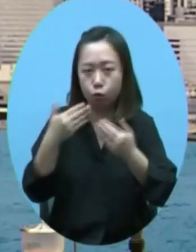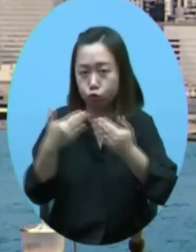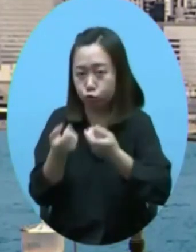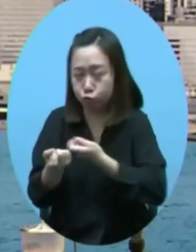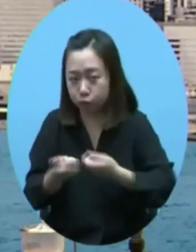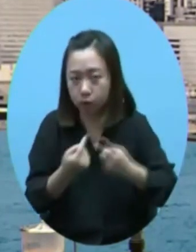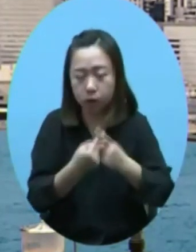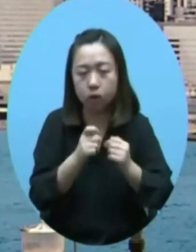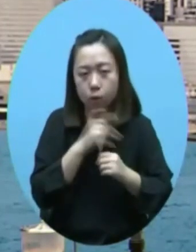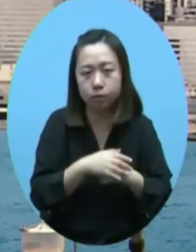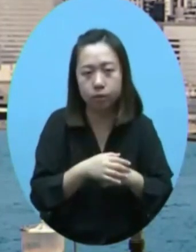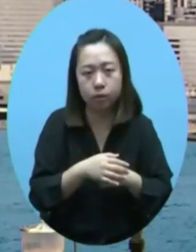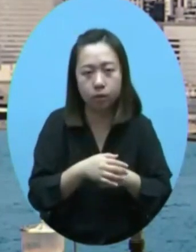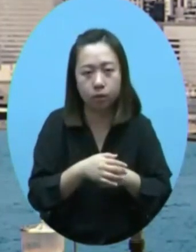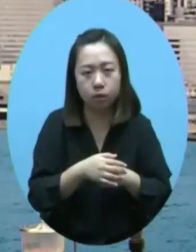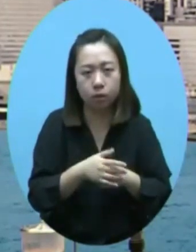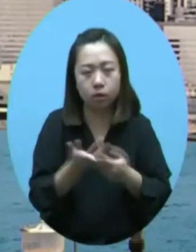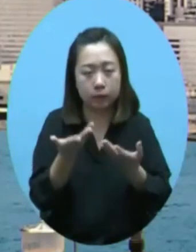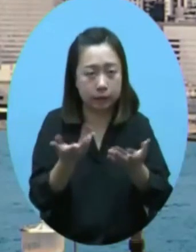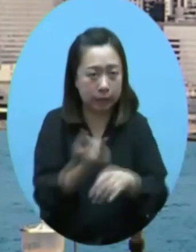positive result have been found yet.